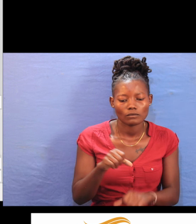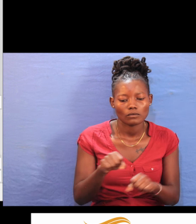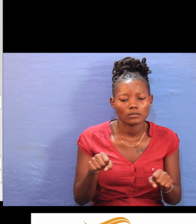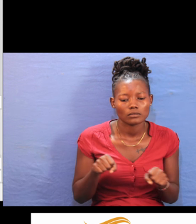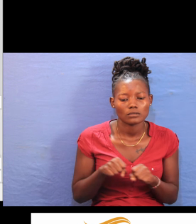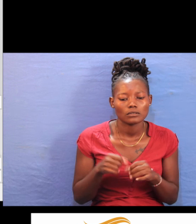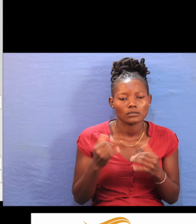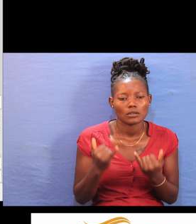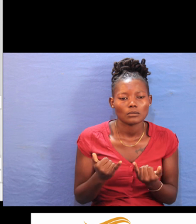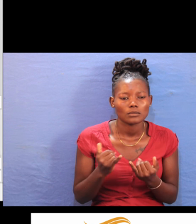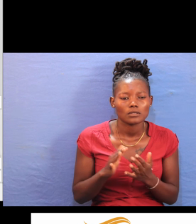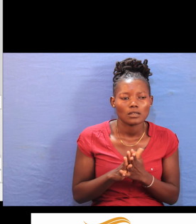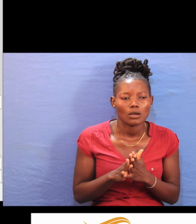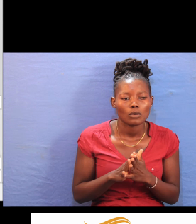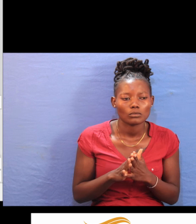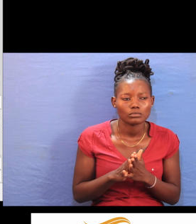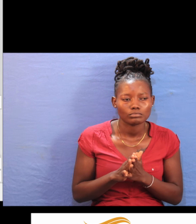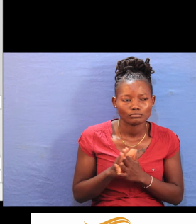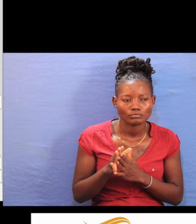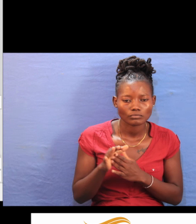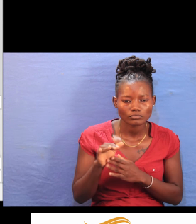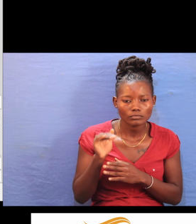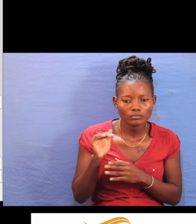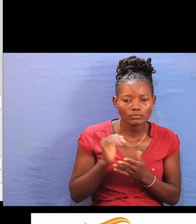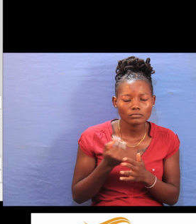to achieve those goals.